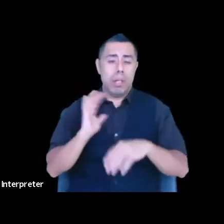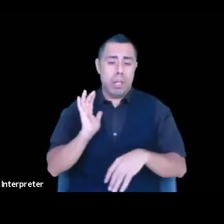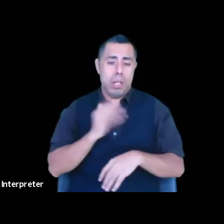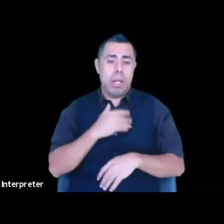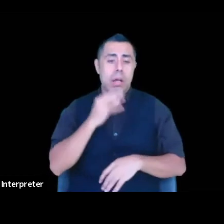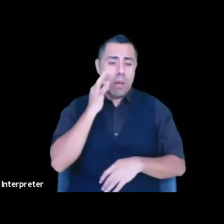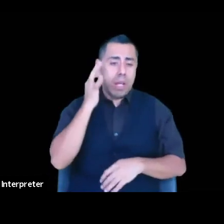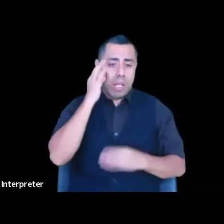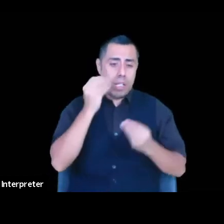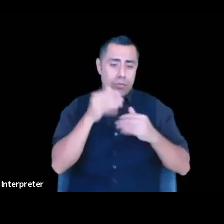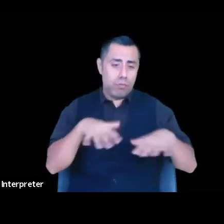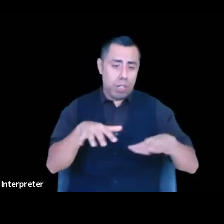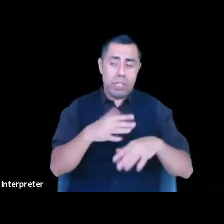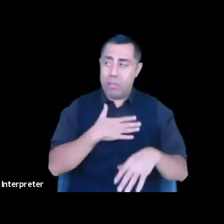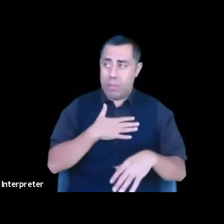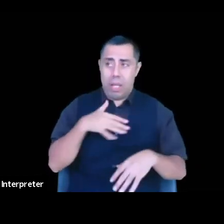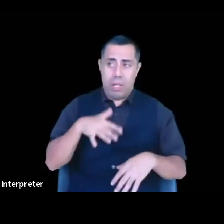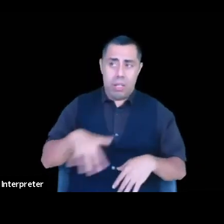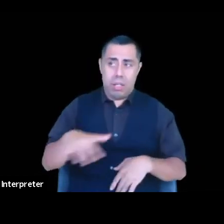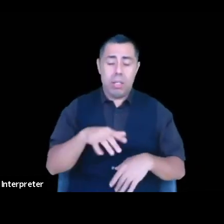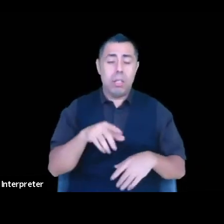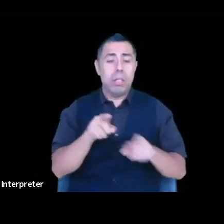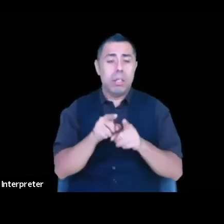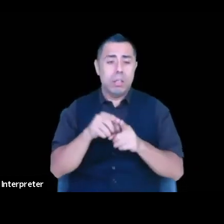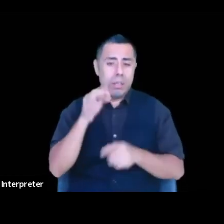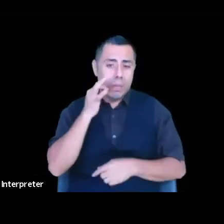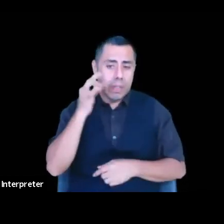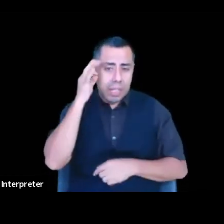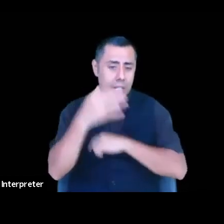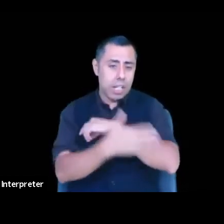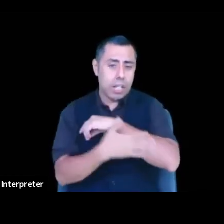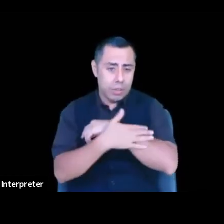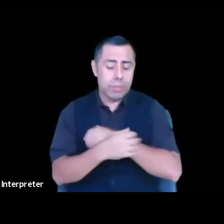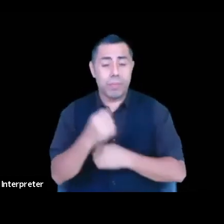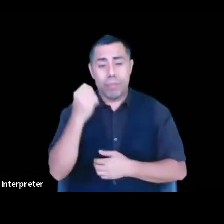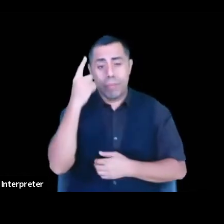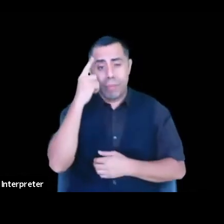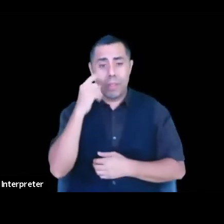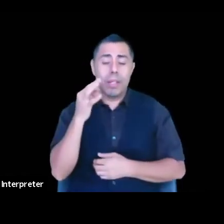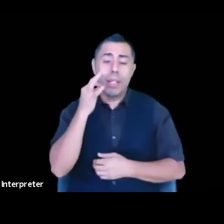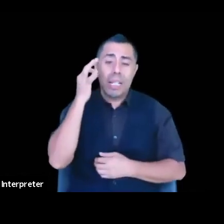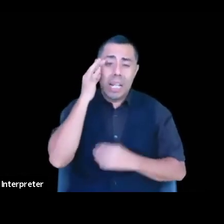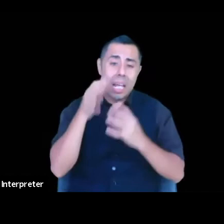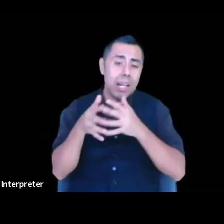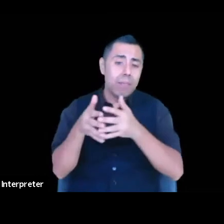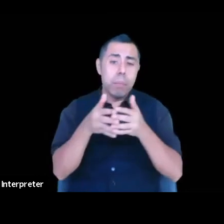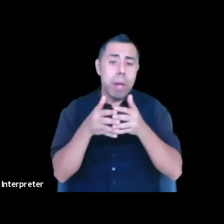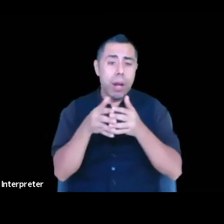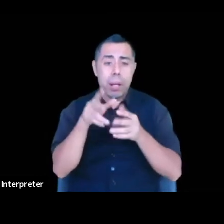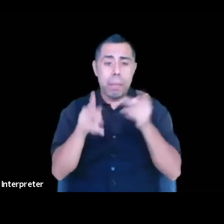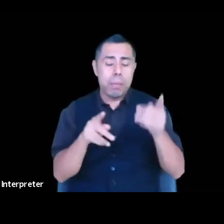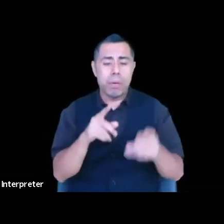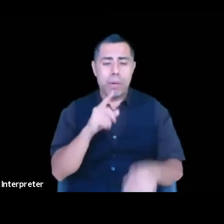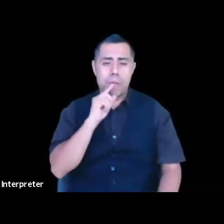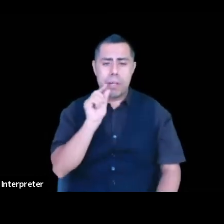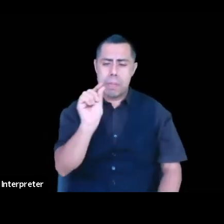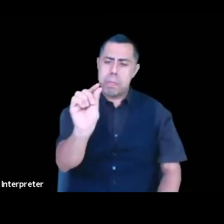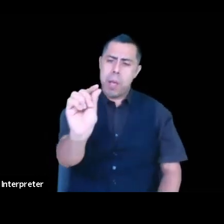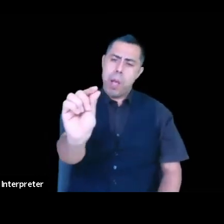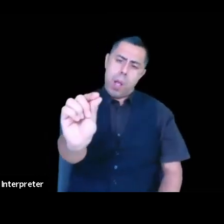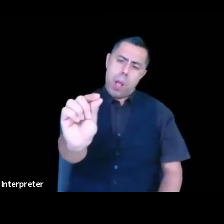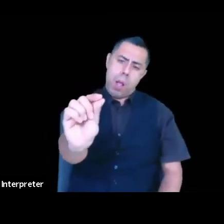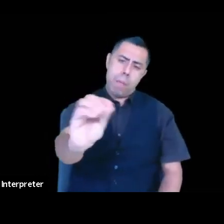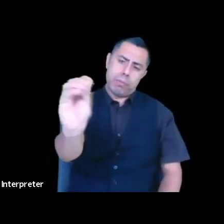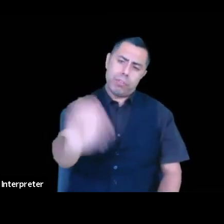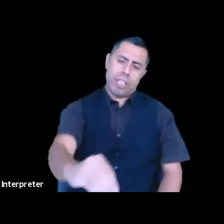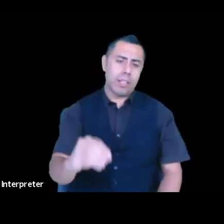well, because the Native American people, we are the smallest percentage in the world. And with